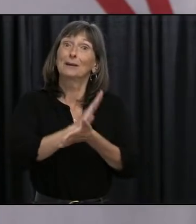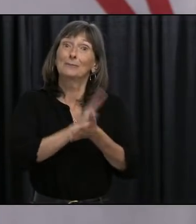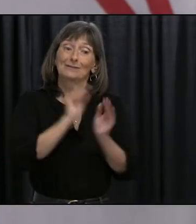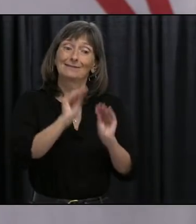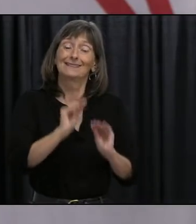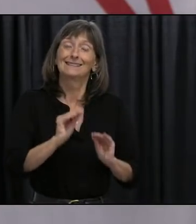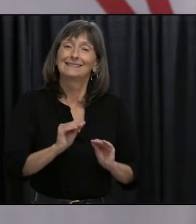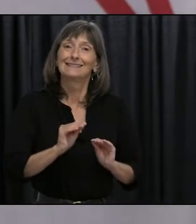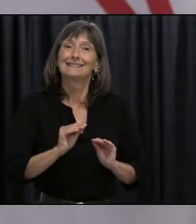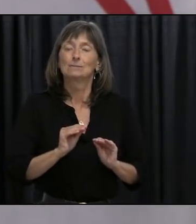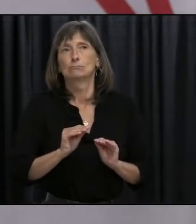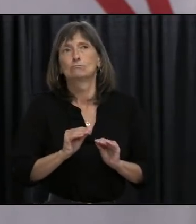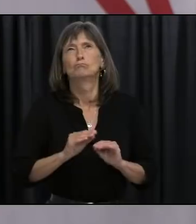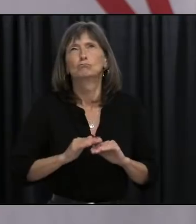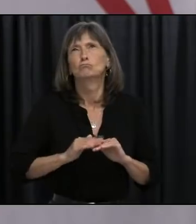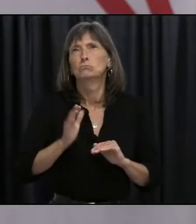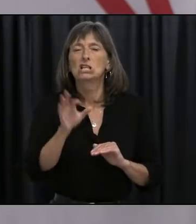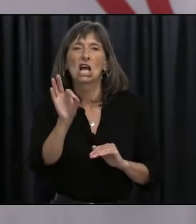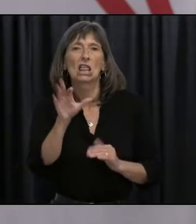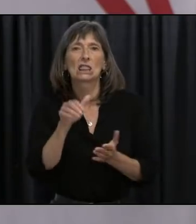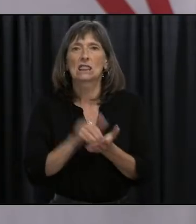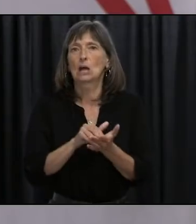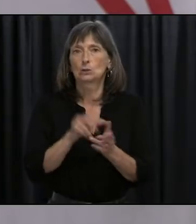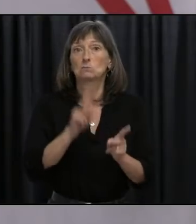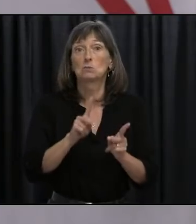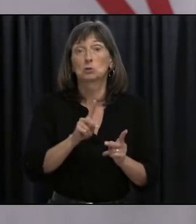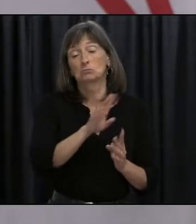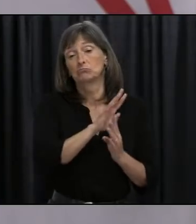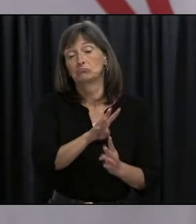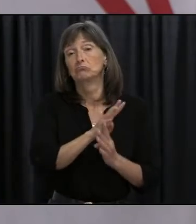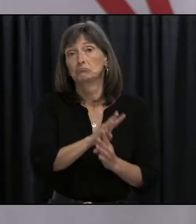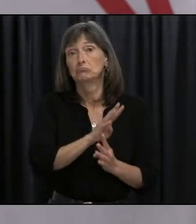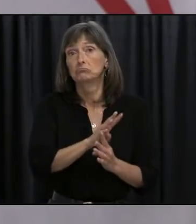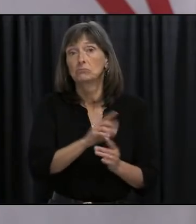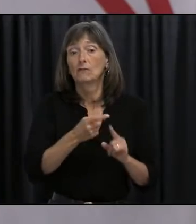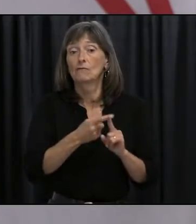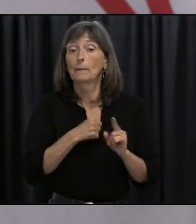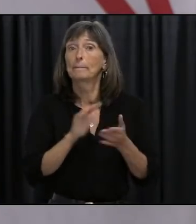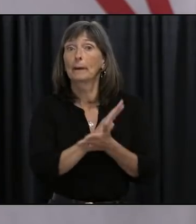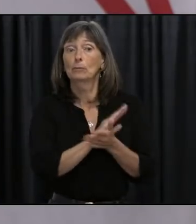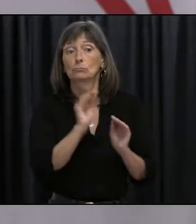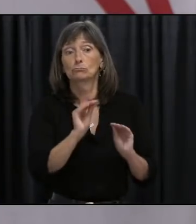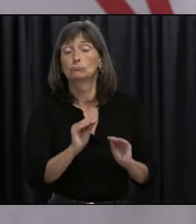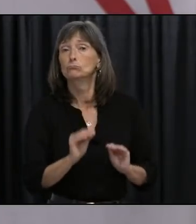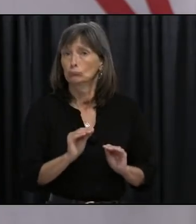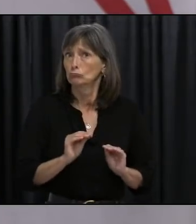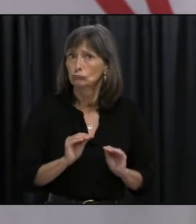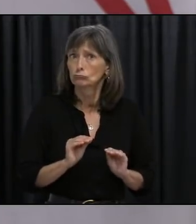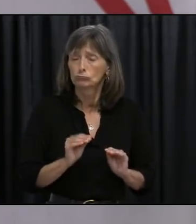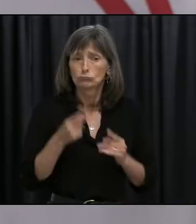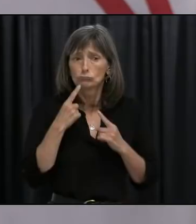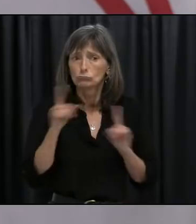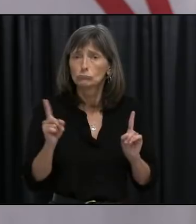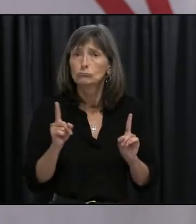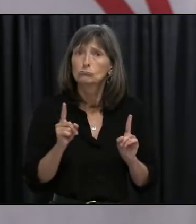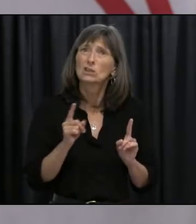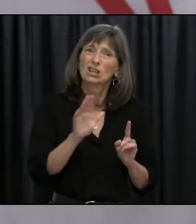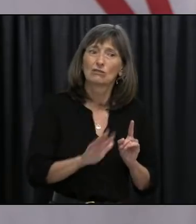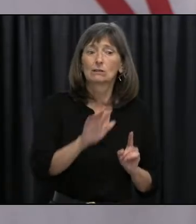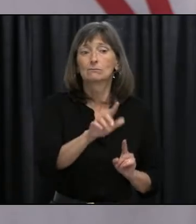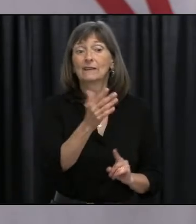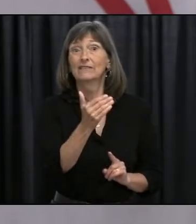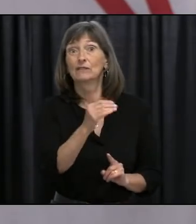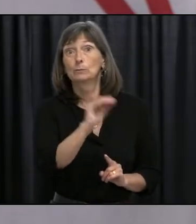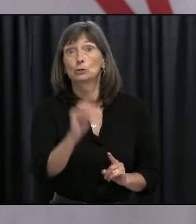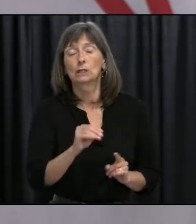people that will come into our province through the exemption orders that has been put in place, and they've been very effective. There's about 15% of those that have